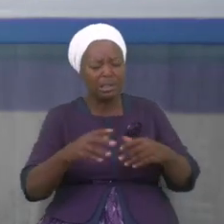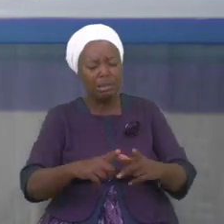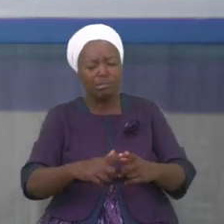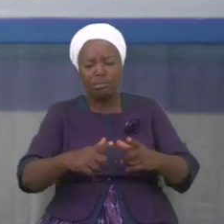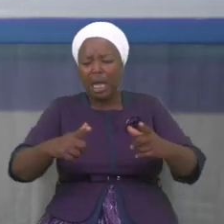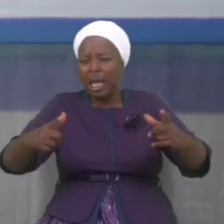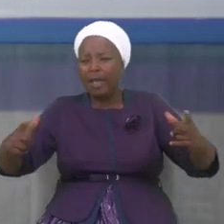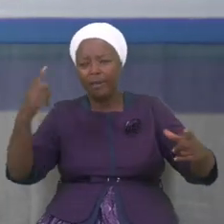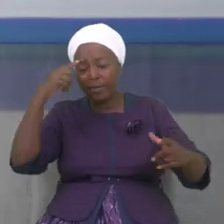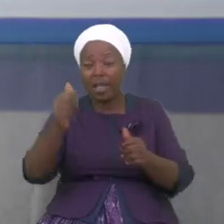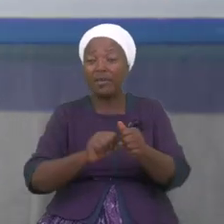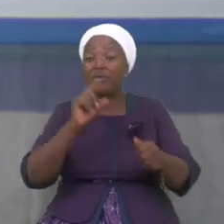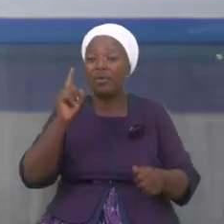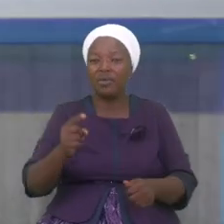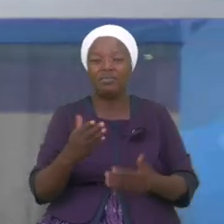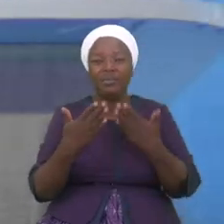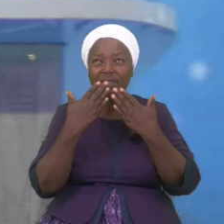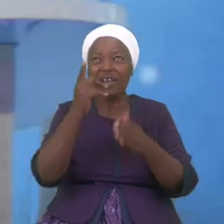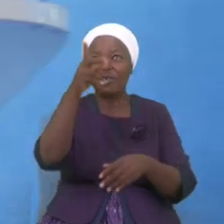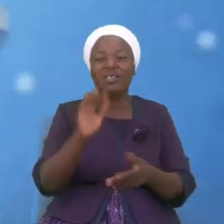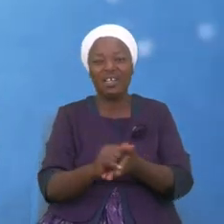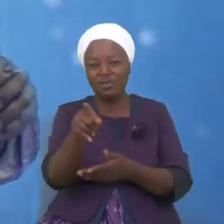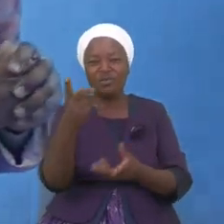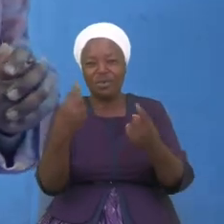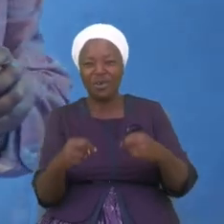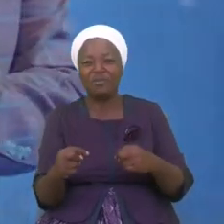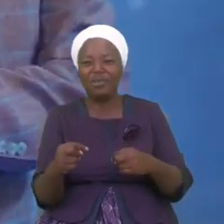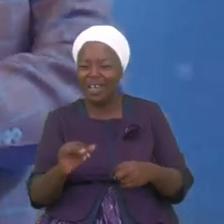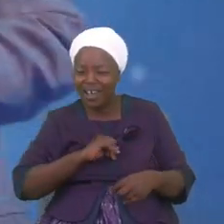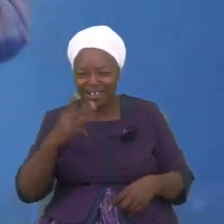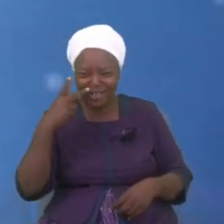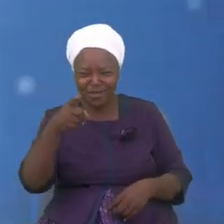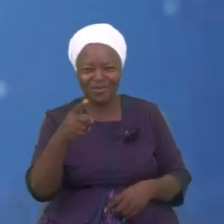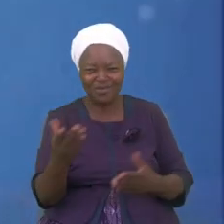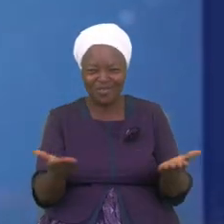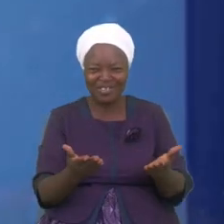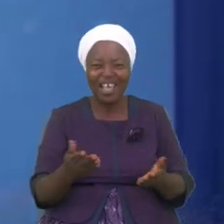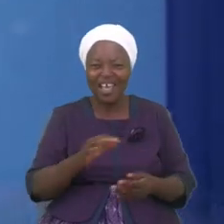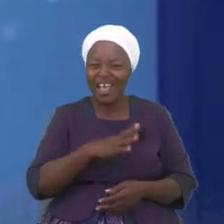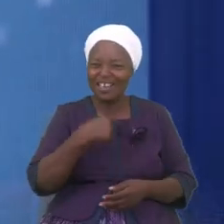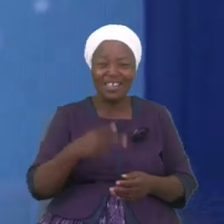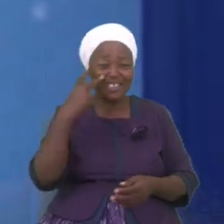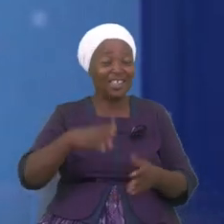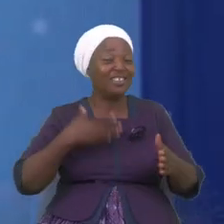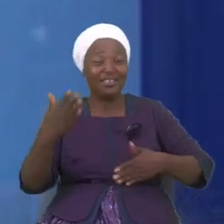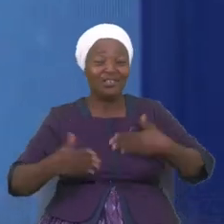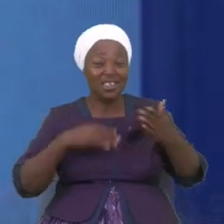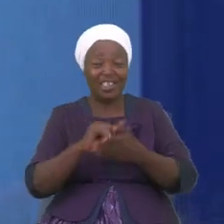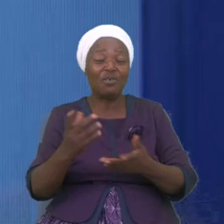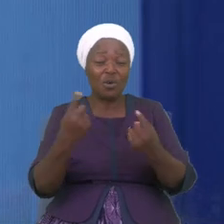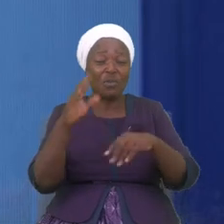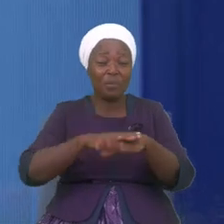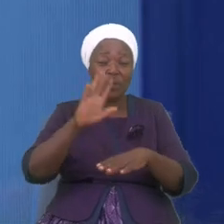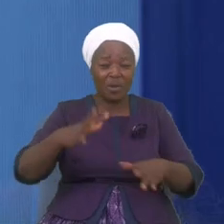for everyone. Thank God you are coming. I see you there, and I see the joy that will come upon your life.